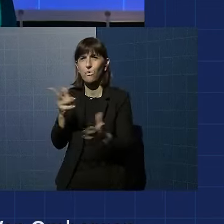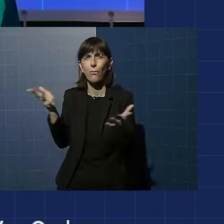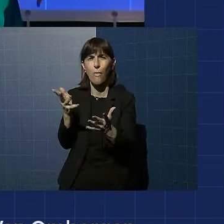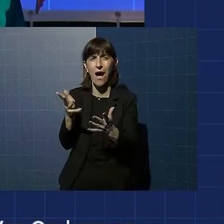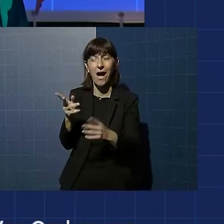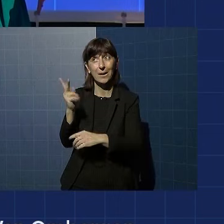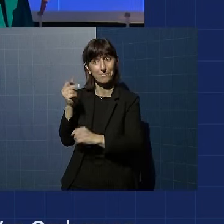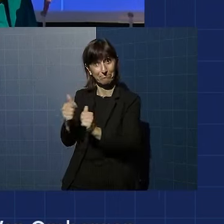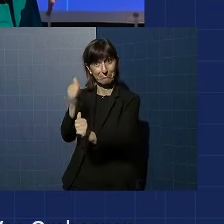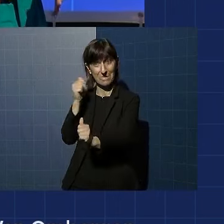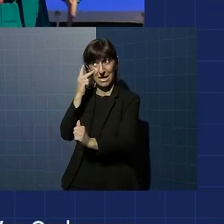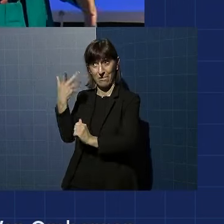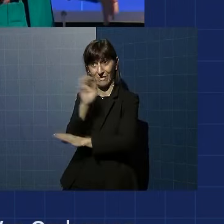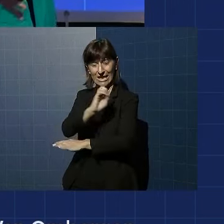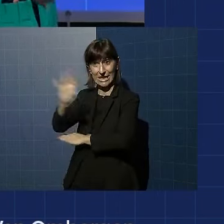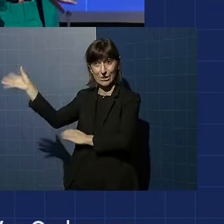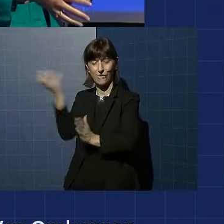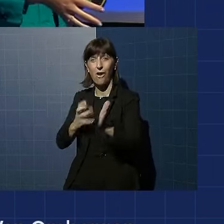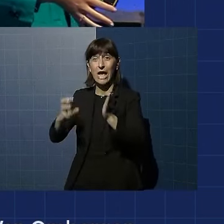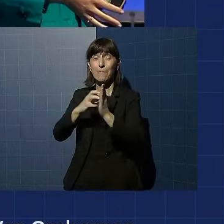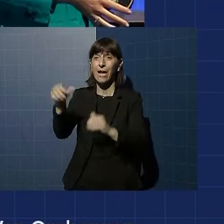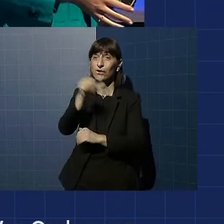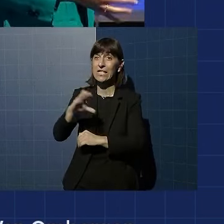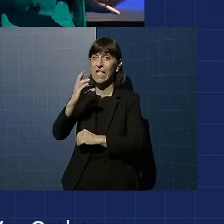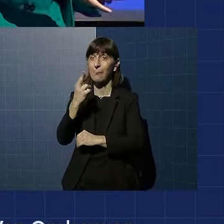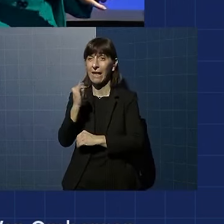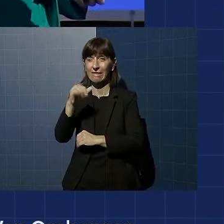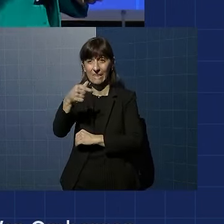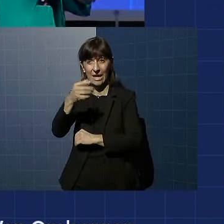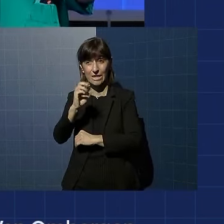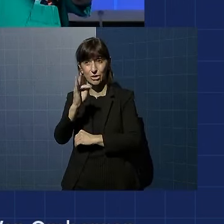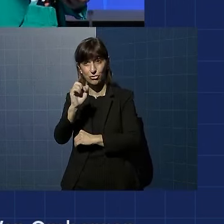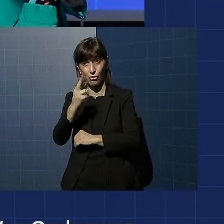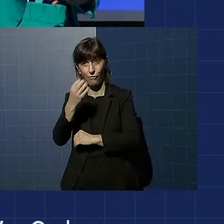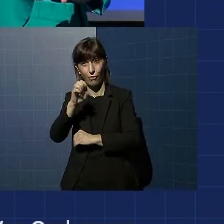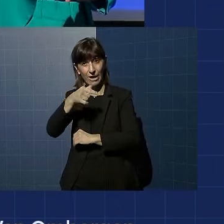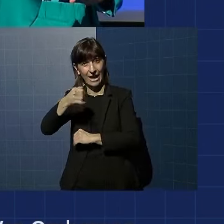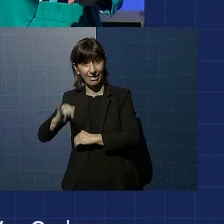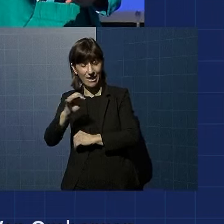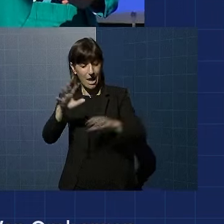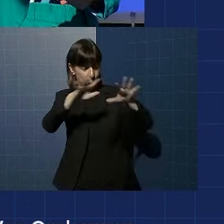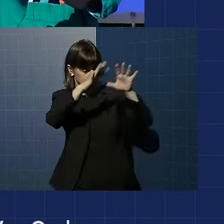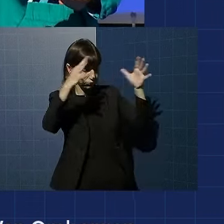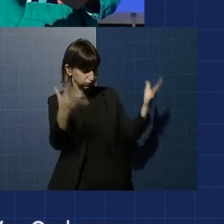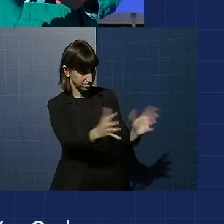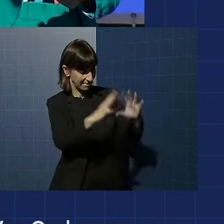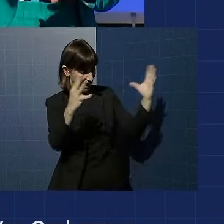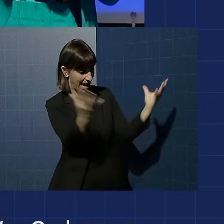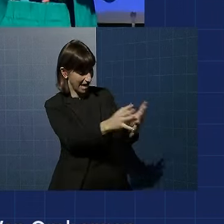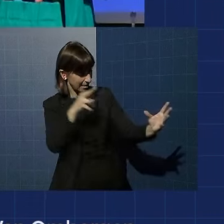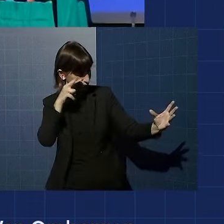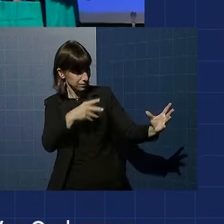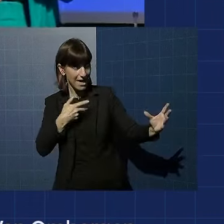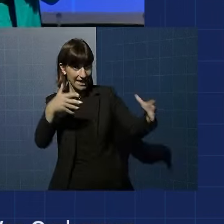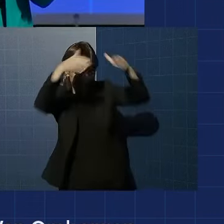International Space Station, looking at Earth. If we go to Mars, Earth will just be a tiny spot in the sky. So